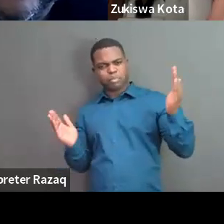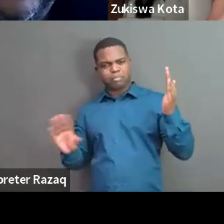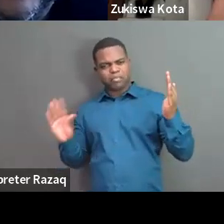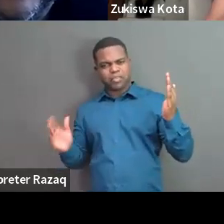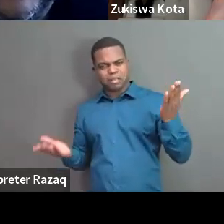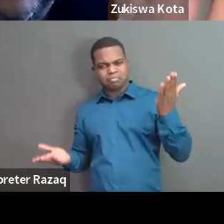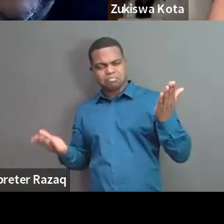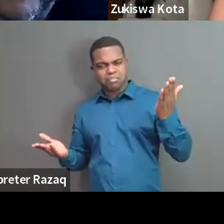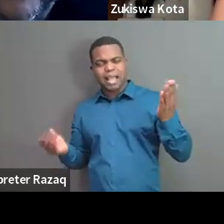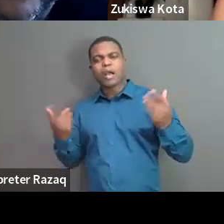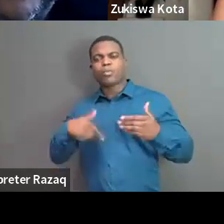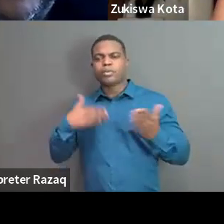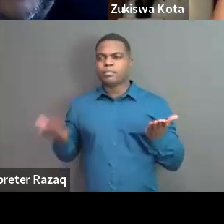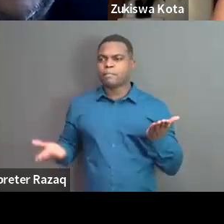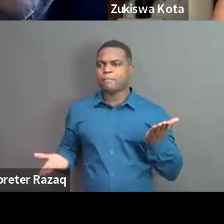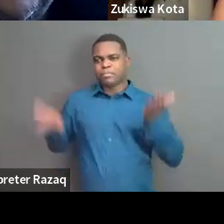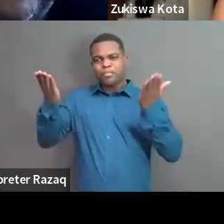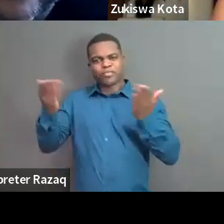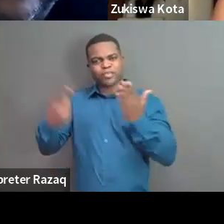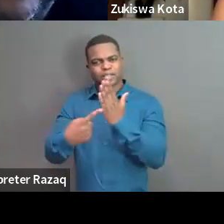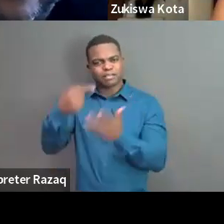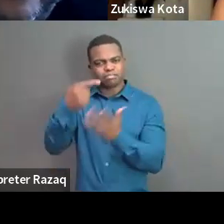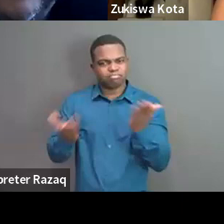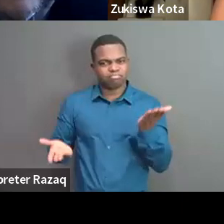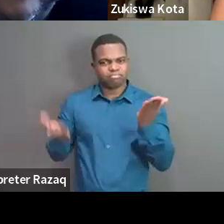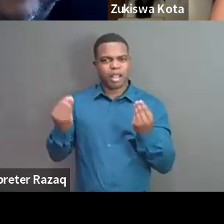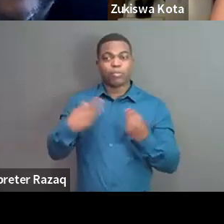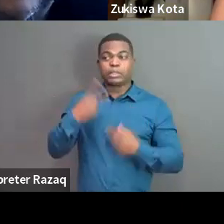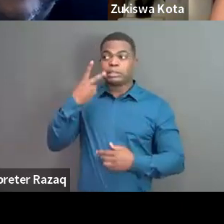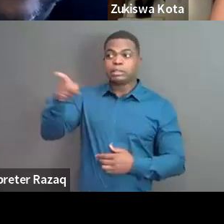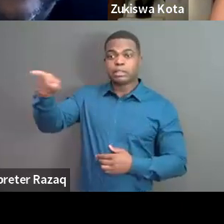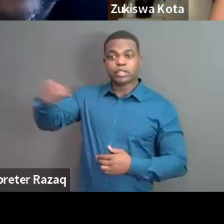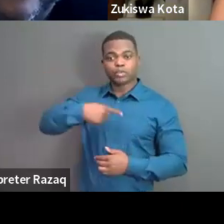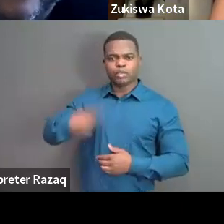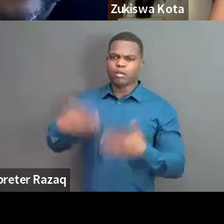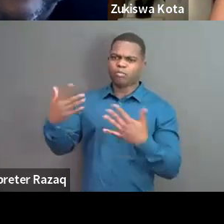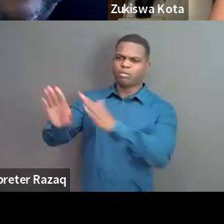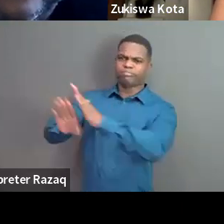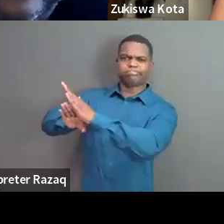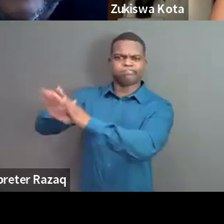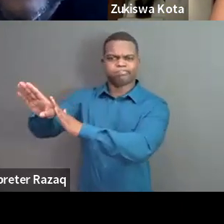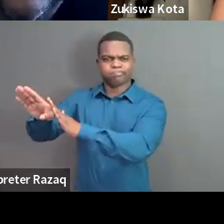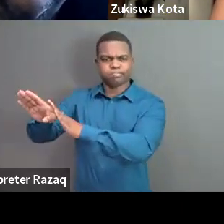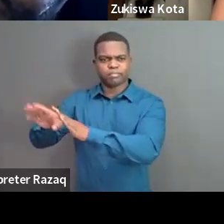keen for it? Also open for any on the call if they want to answer.